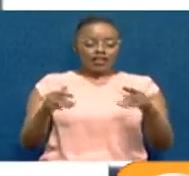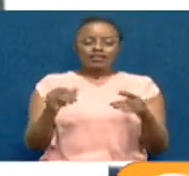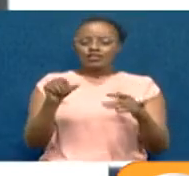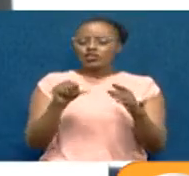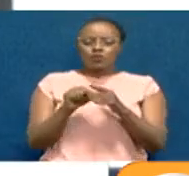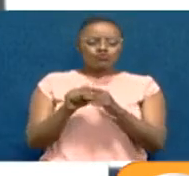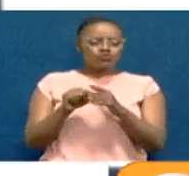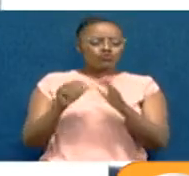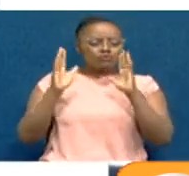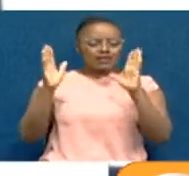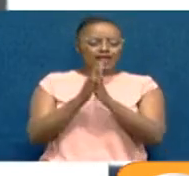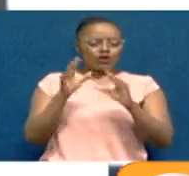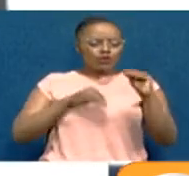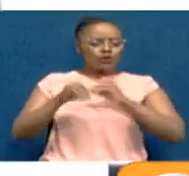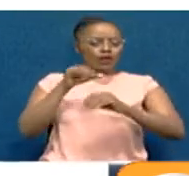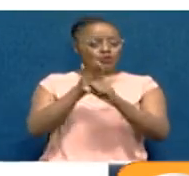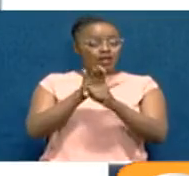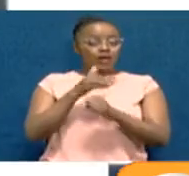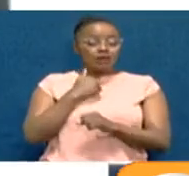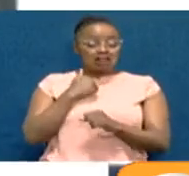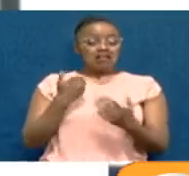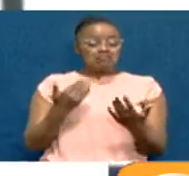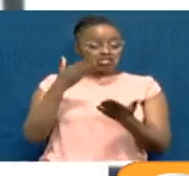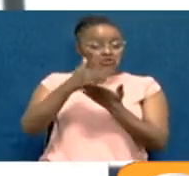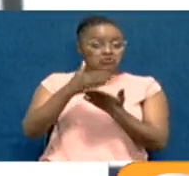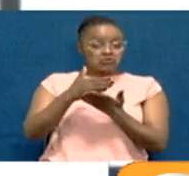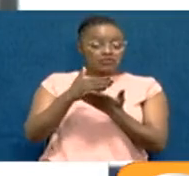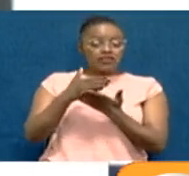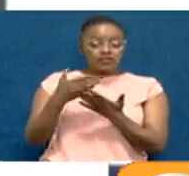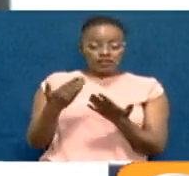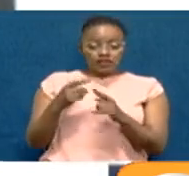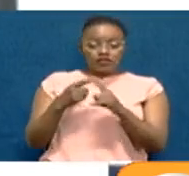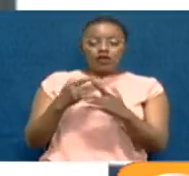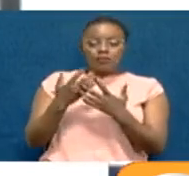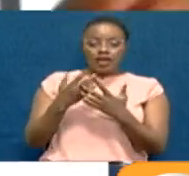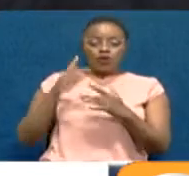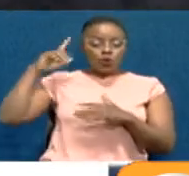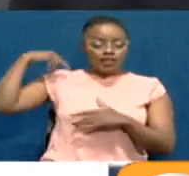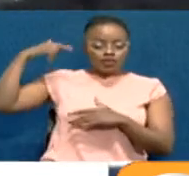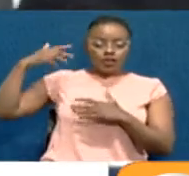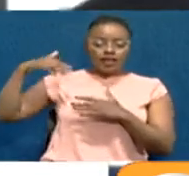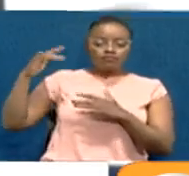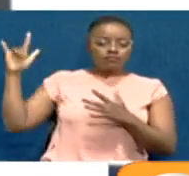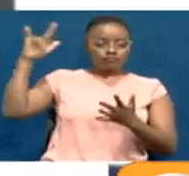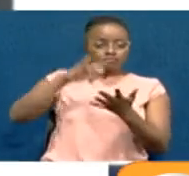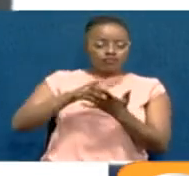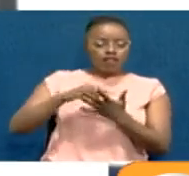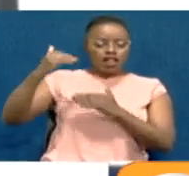total den of corruption. In fact, part of the Wilson Airport runway to my left